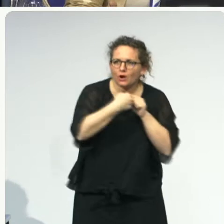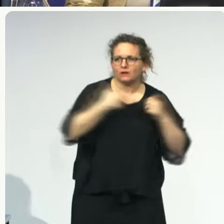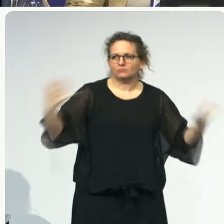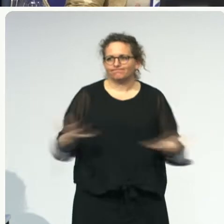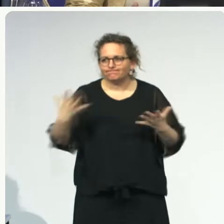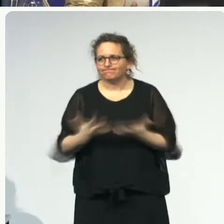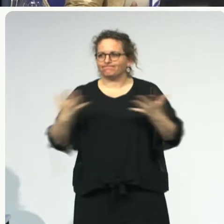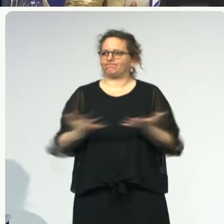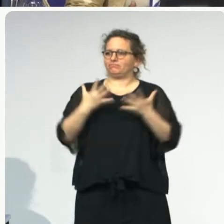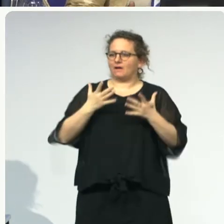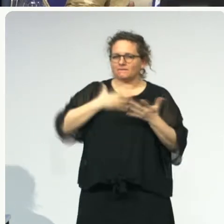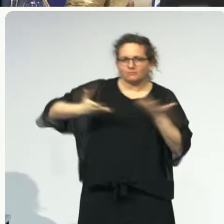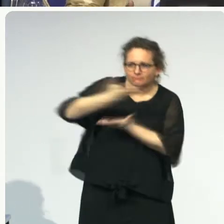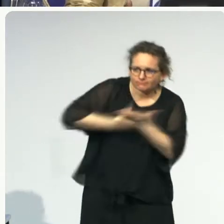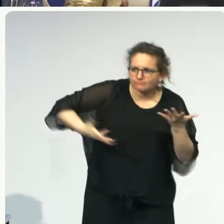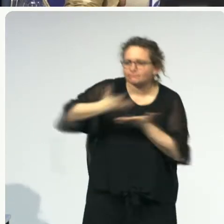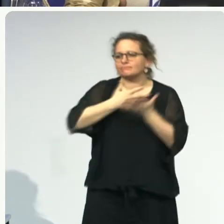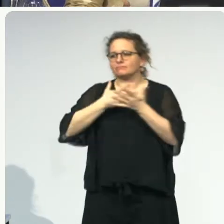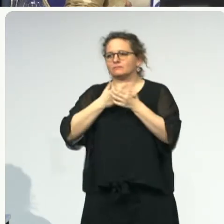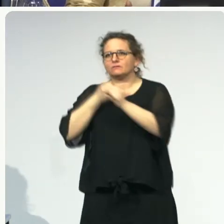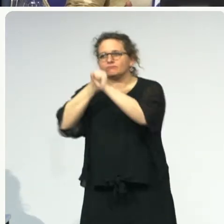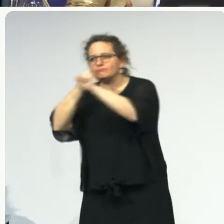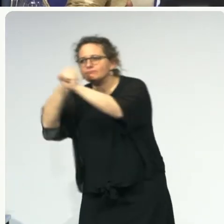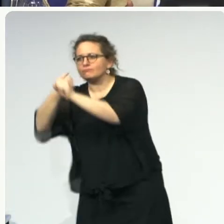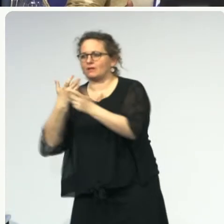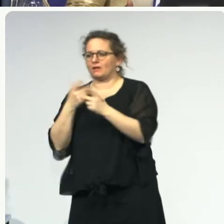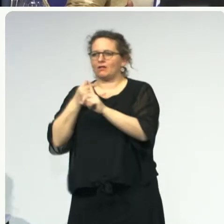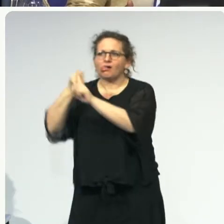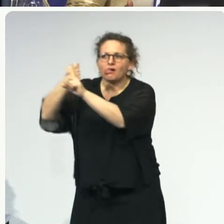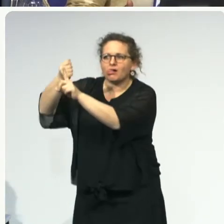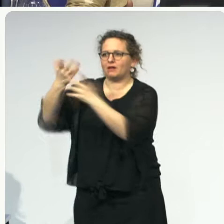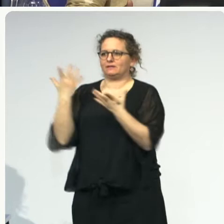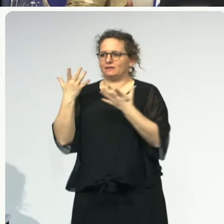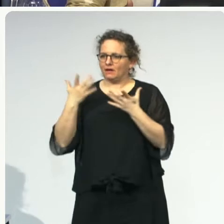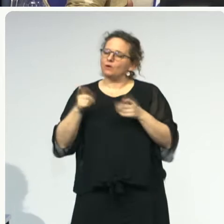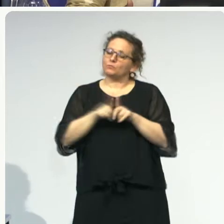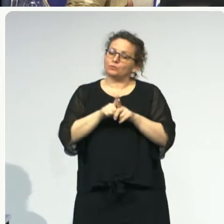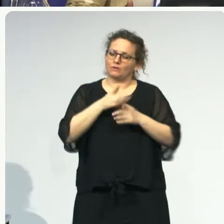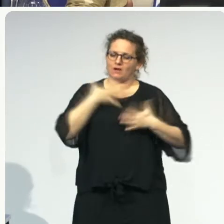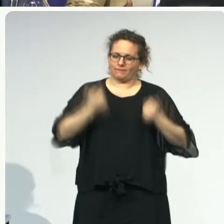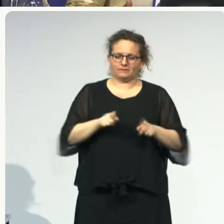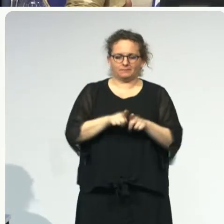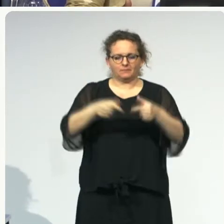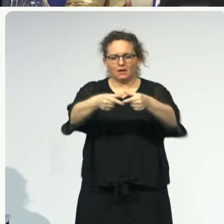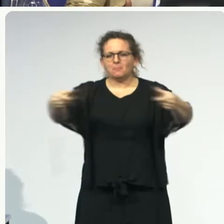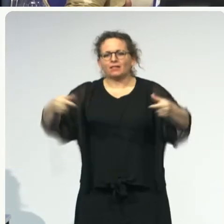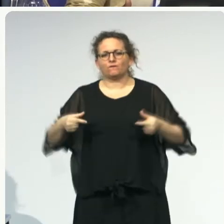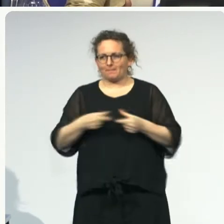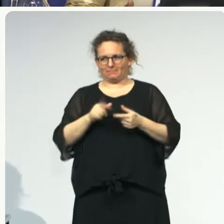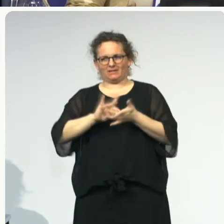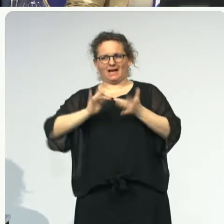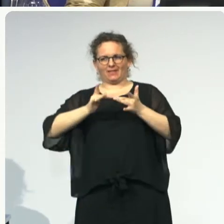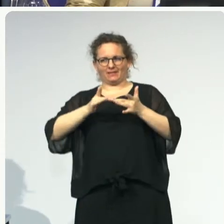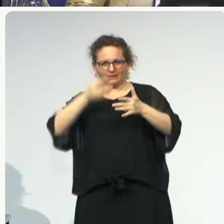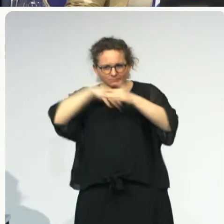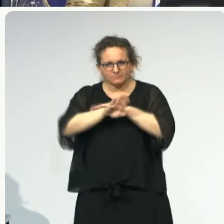have been able to engage and provide a platform to discuss inclusive education. And I really